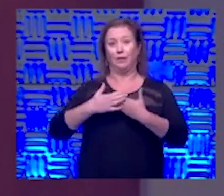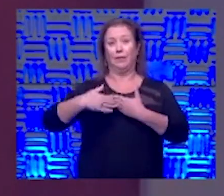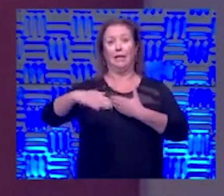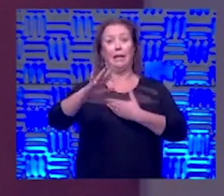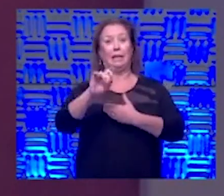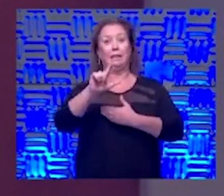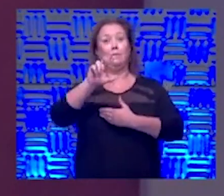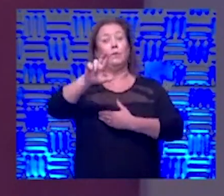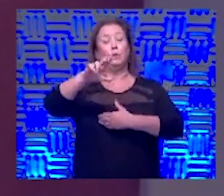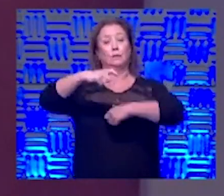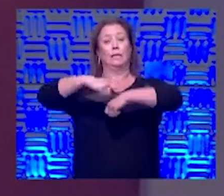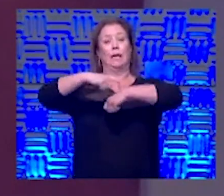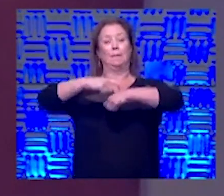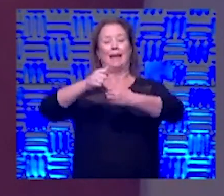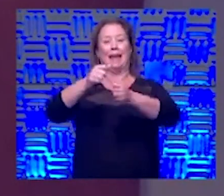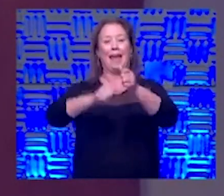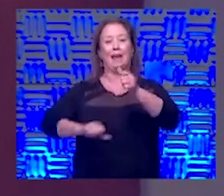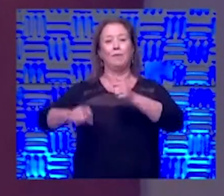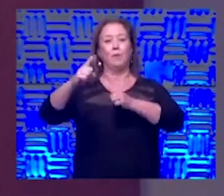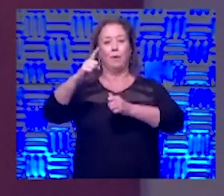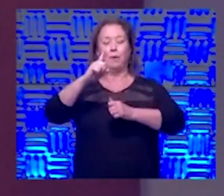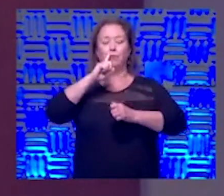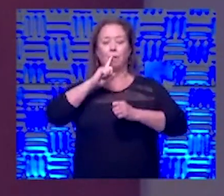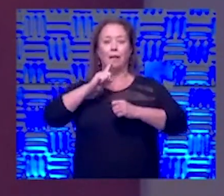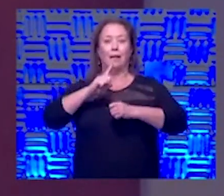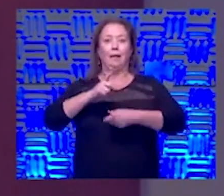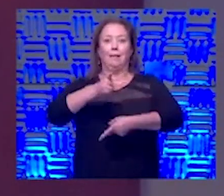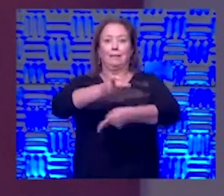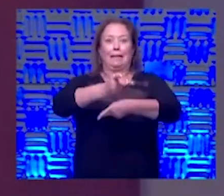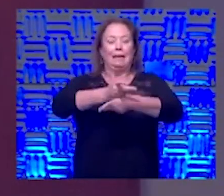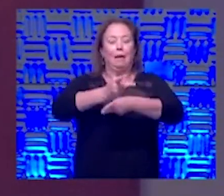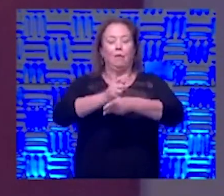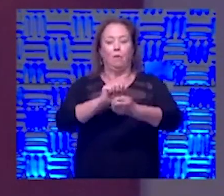influenza season as everybody is hyper cautious about